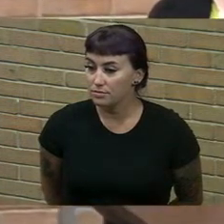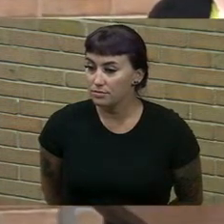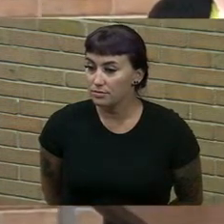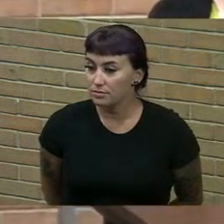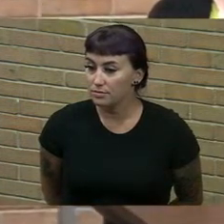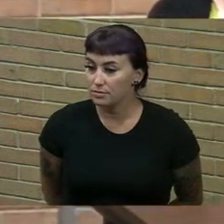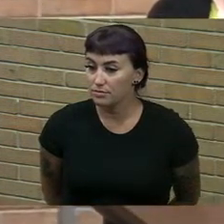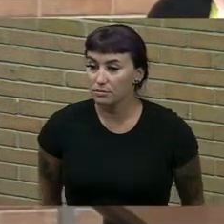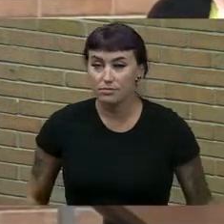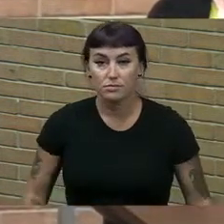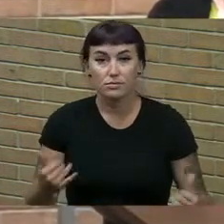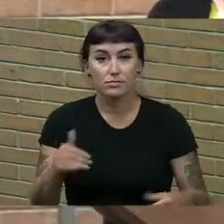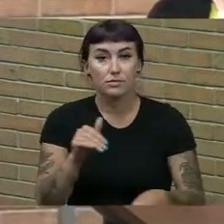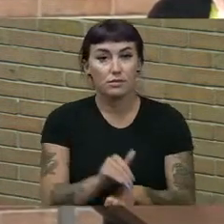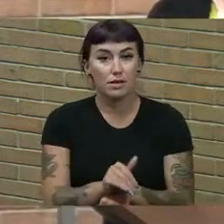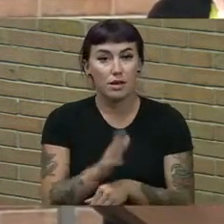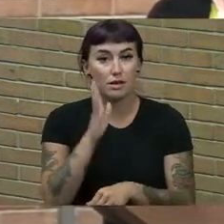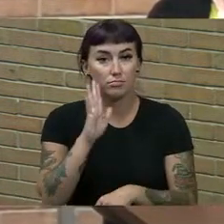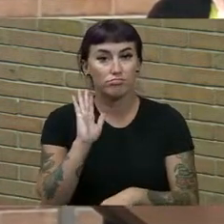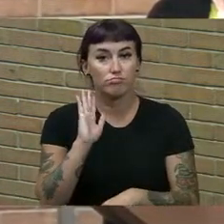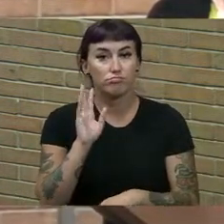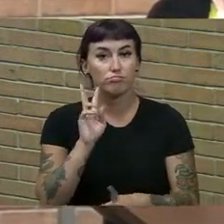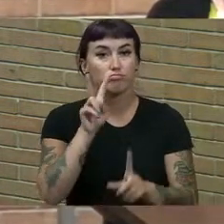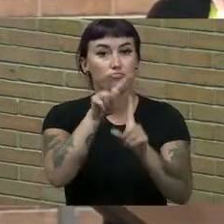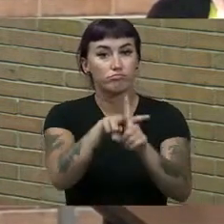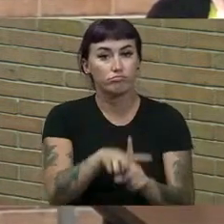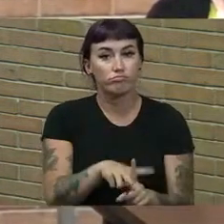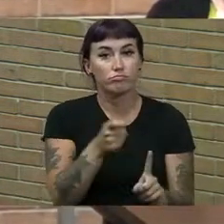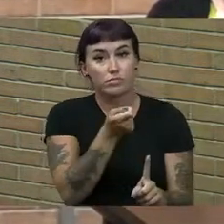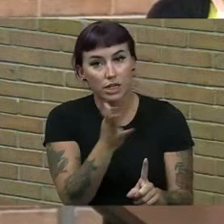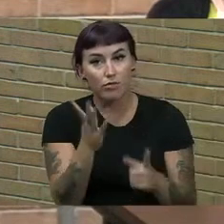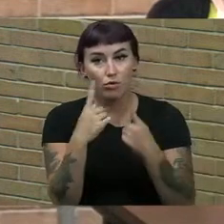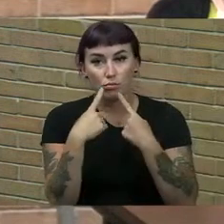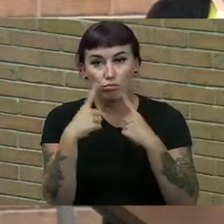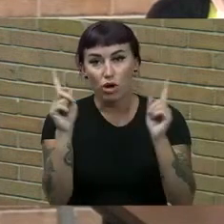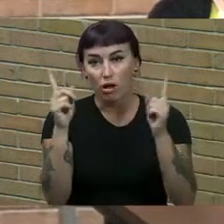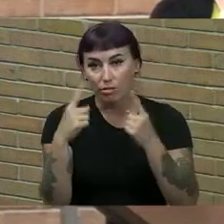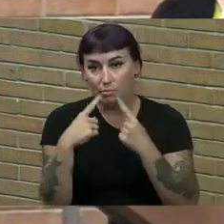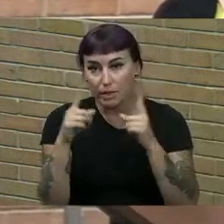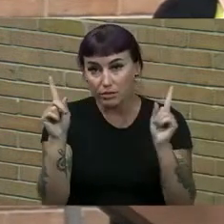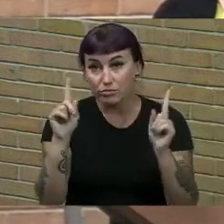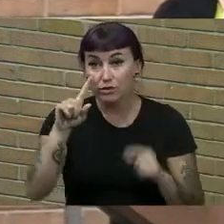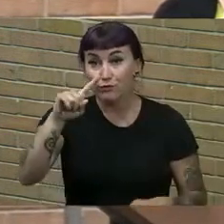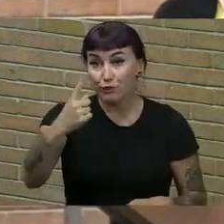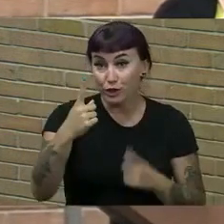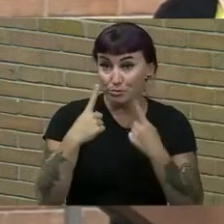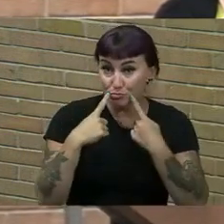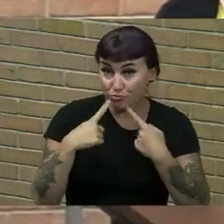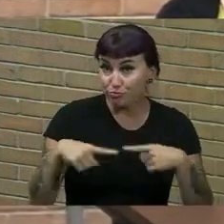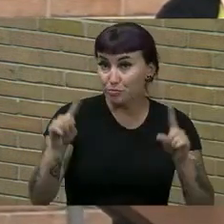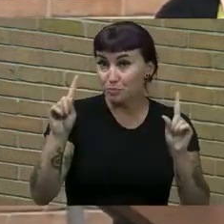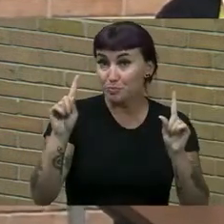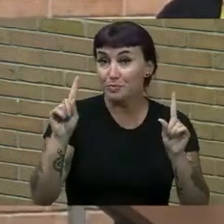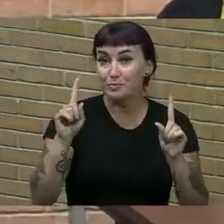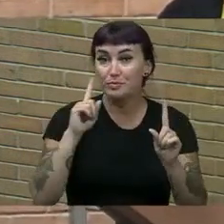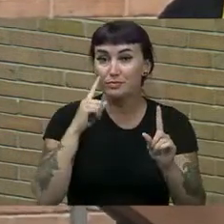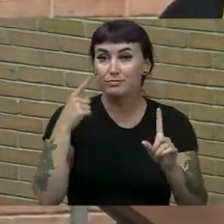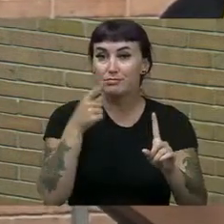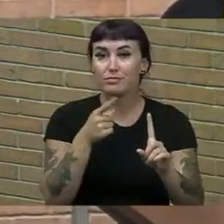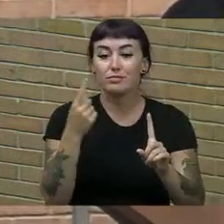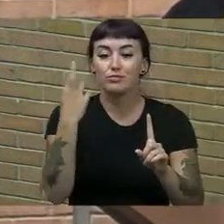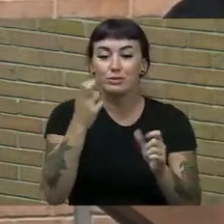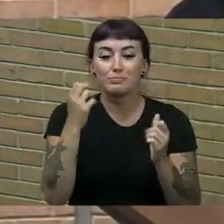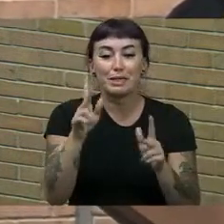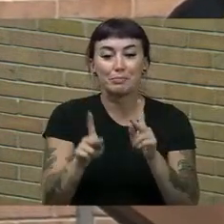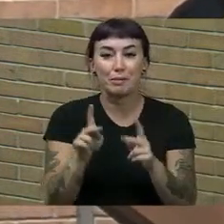This evening we are issuing a number of proclamations, but the first one, and the reason so many